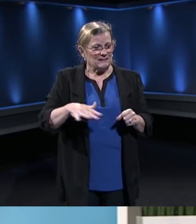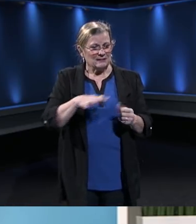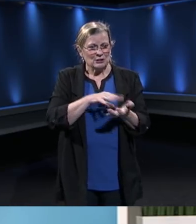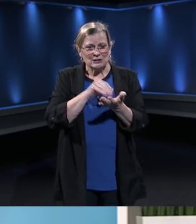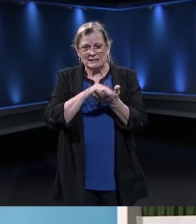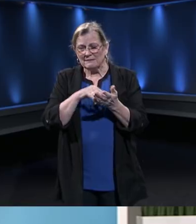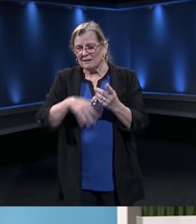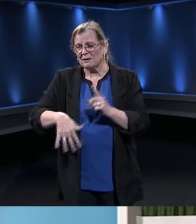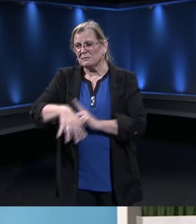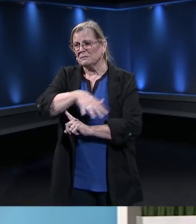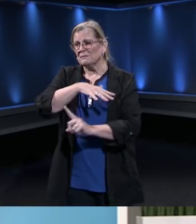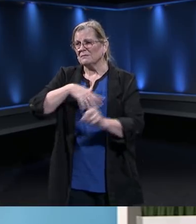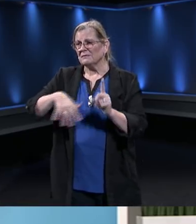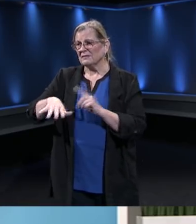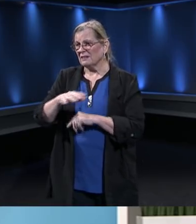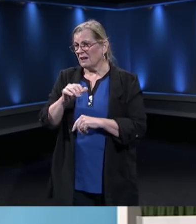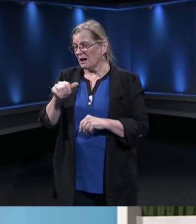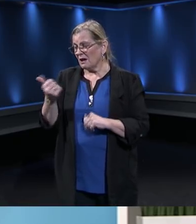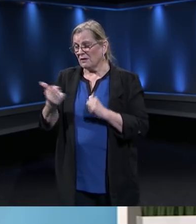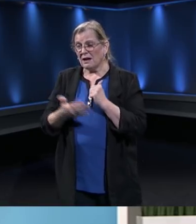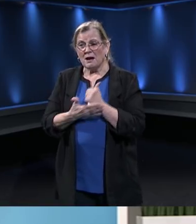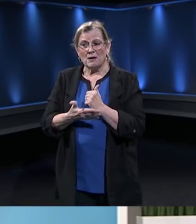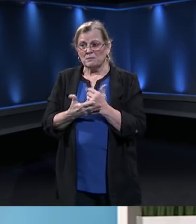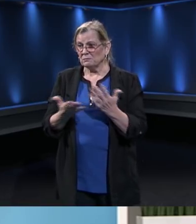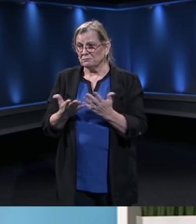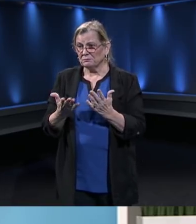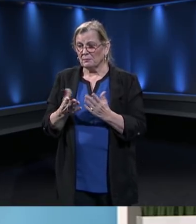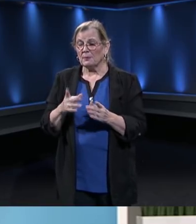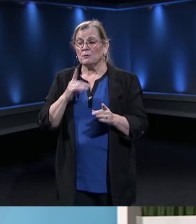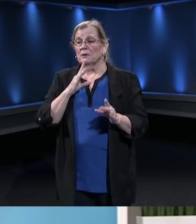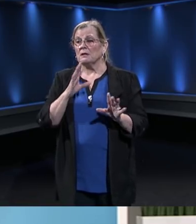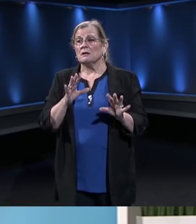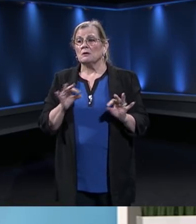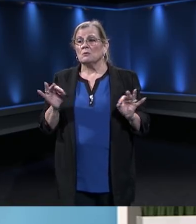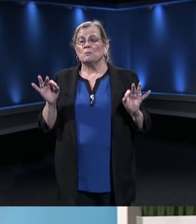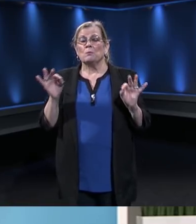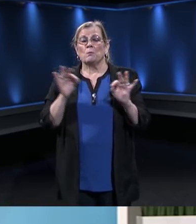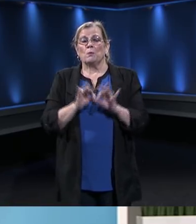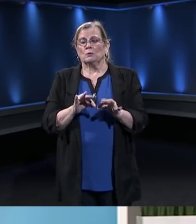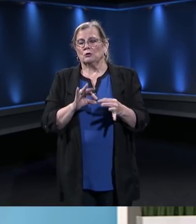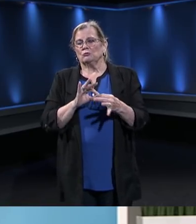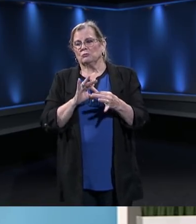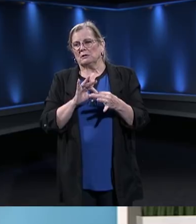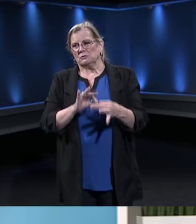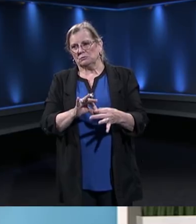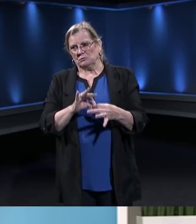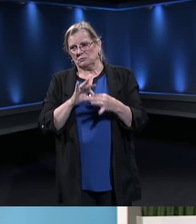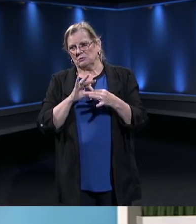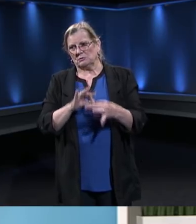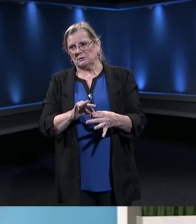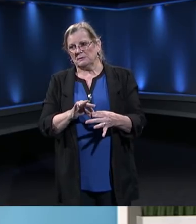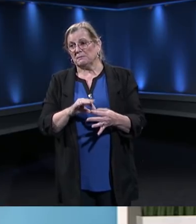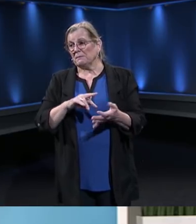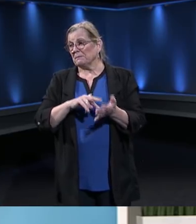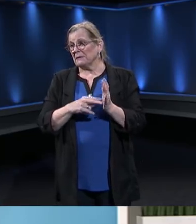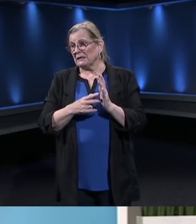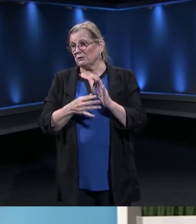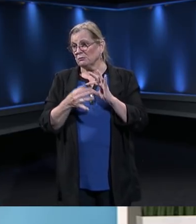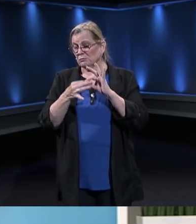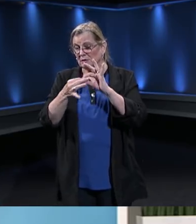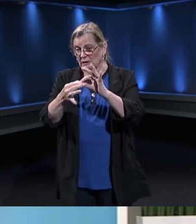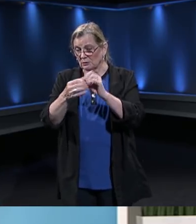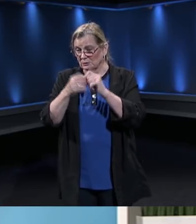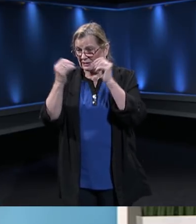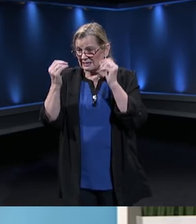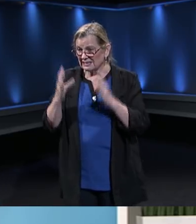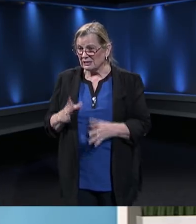is important relationships, vital relationships. Those are relationships that kids have with teachers, with significant